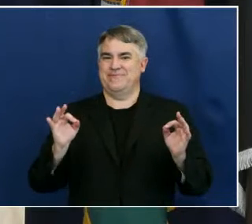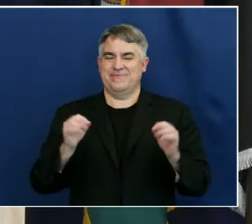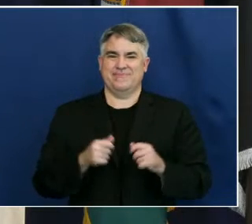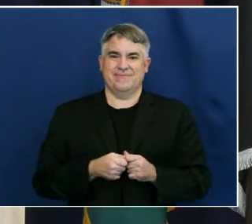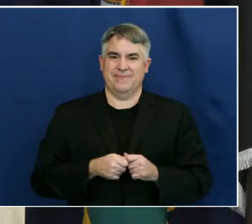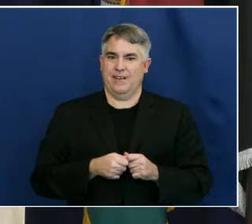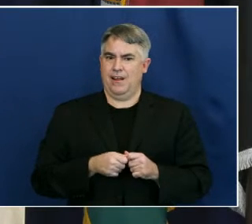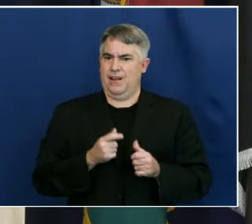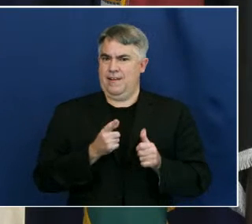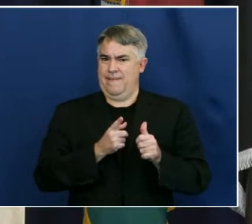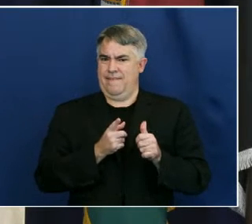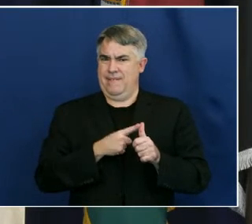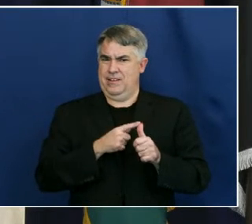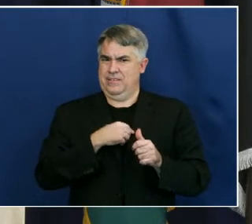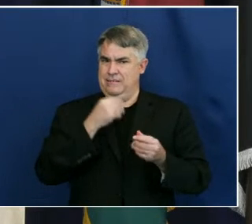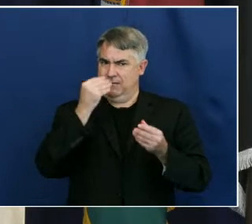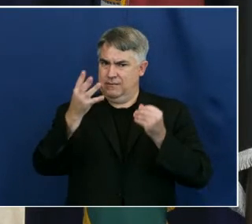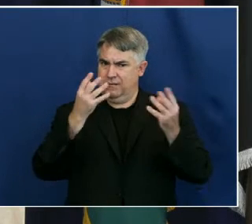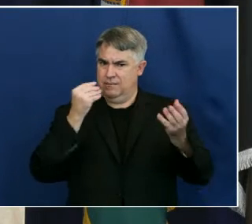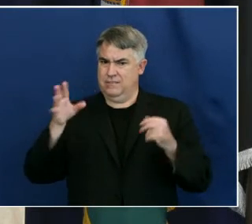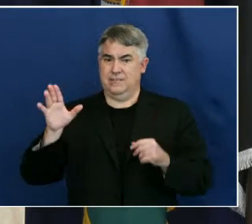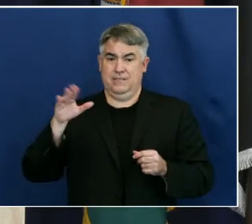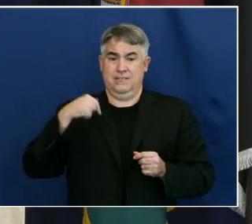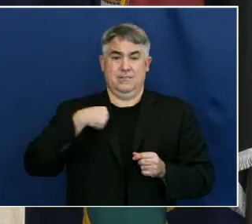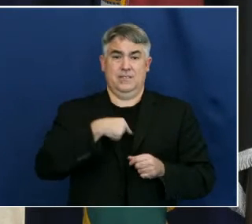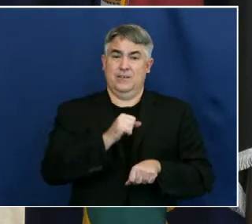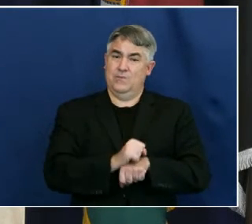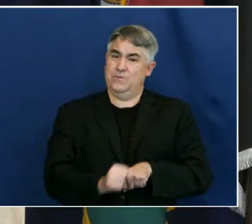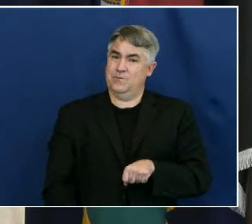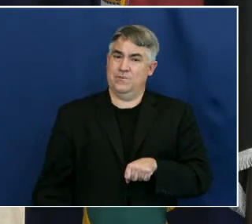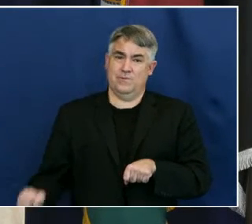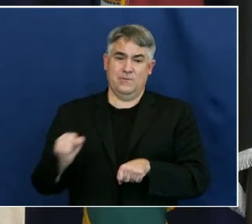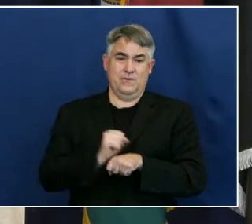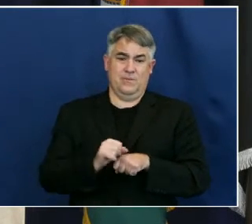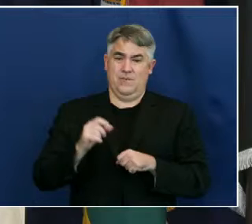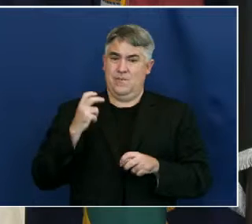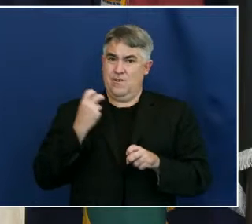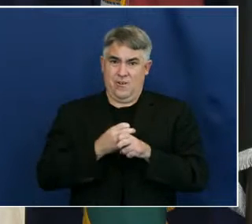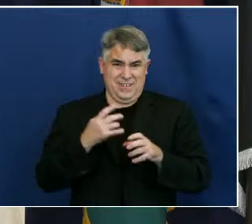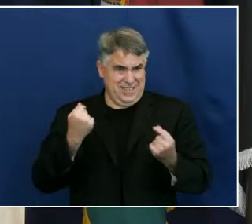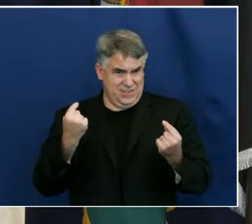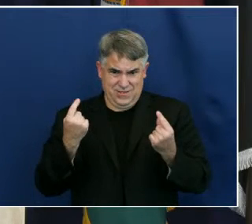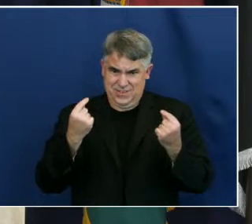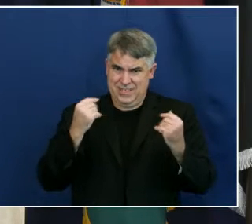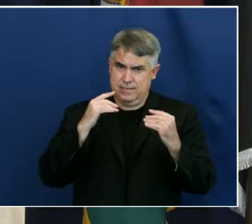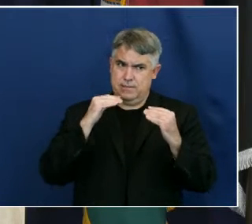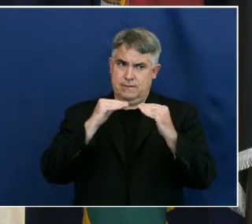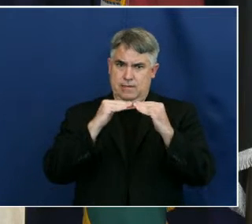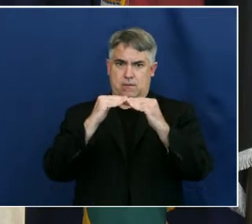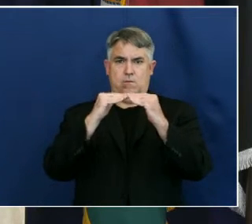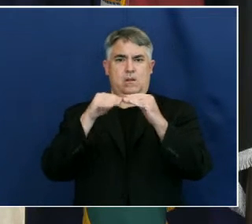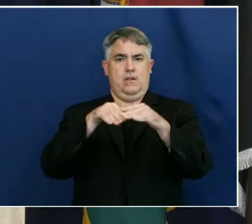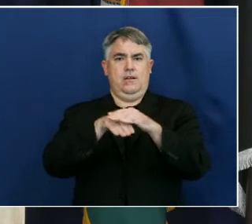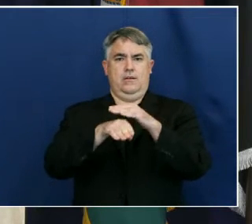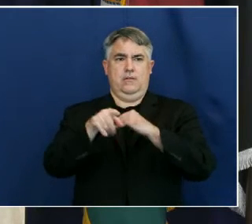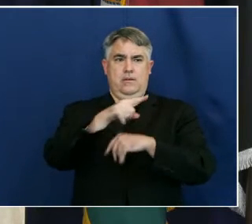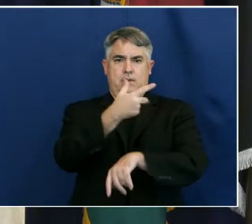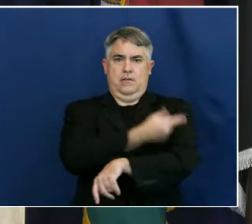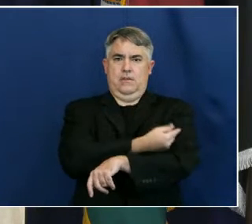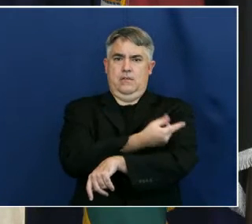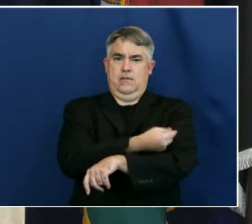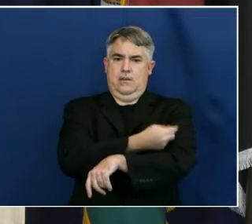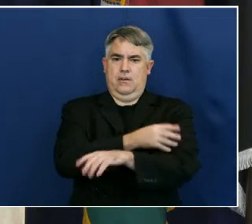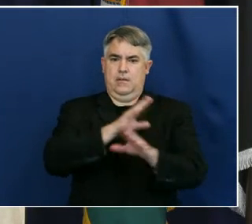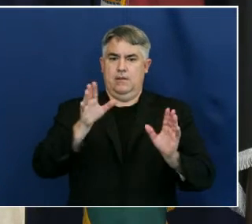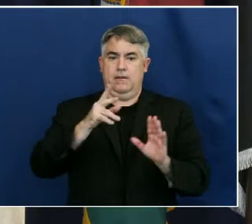quick reminder that all of the work that is being done continues to be done from an equity lens. Our Project SAVE